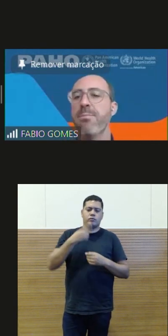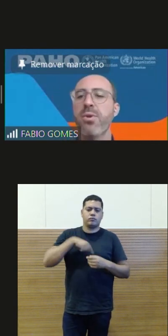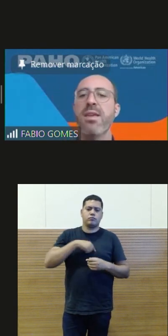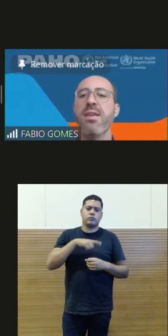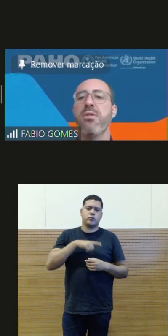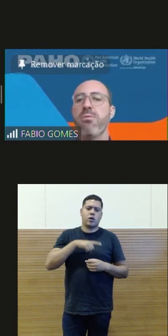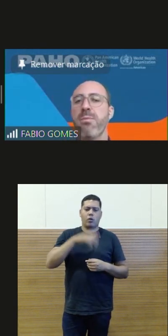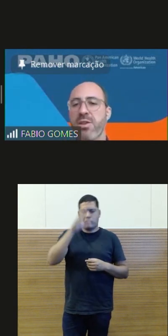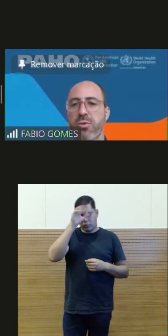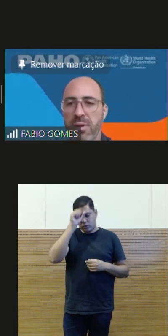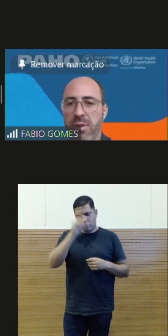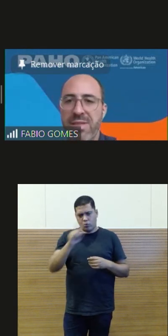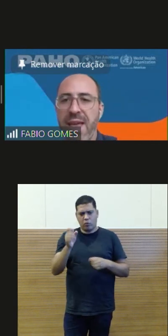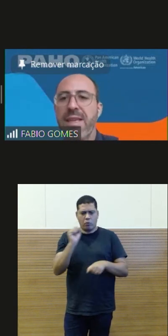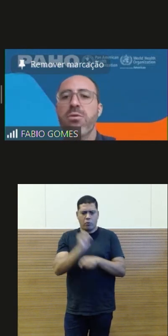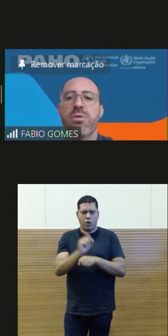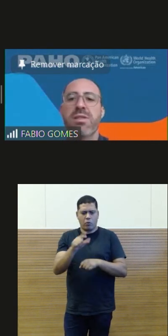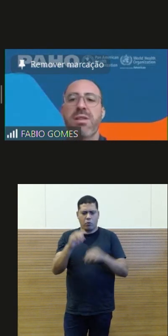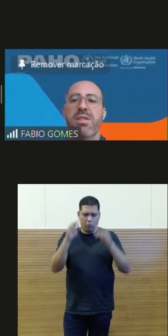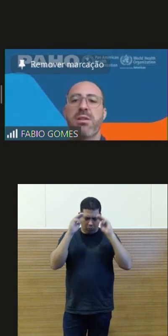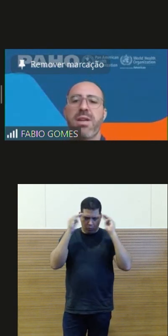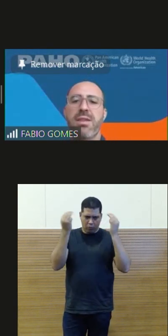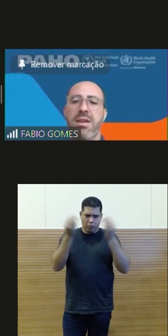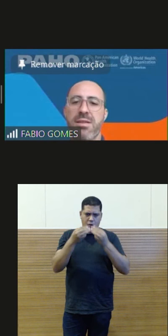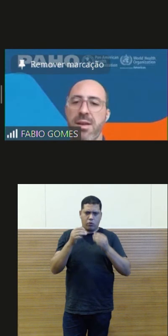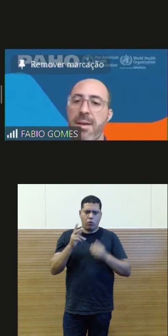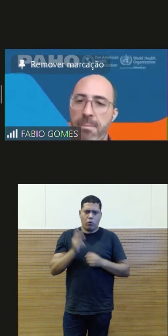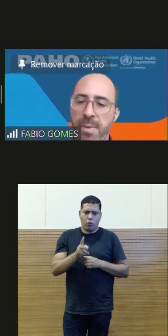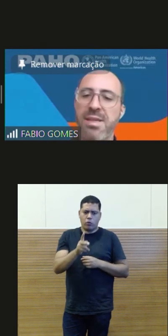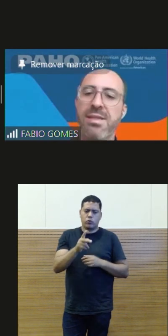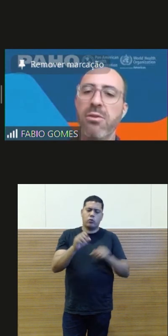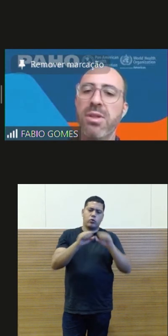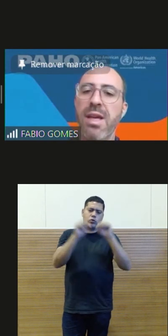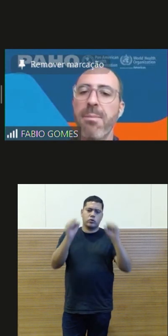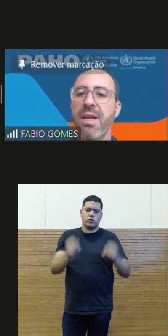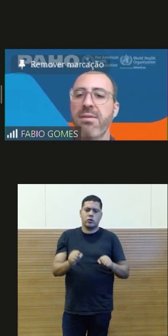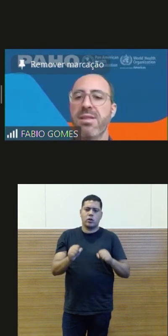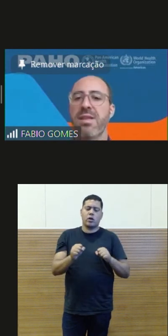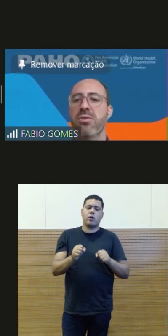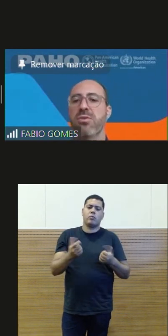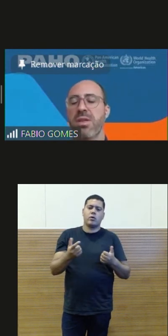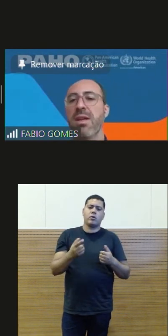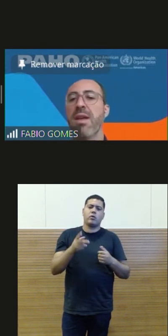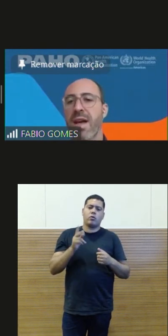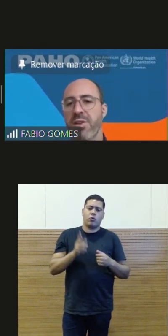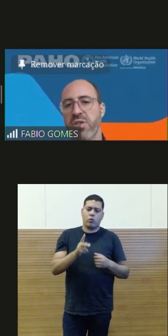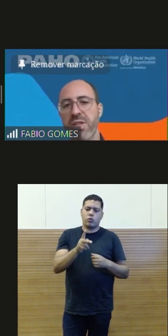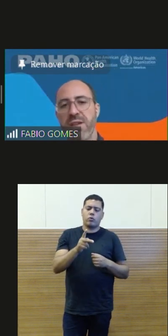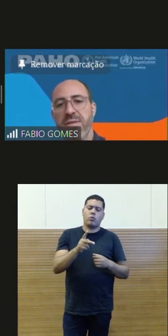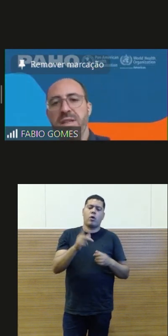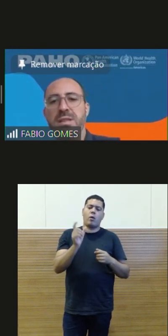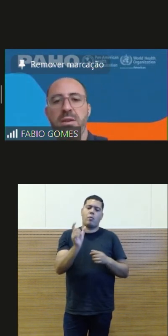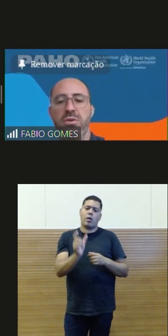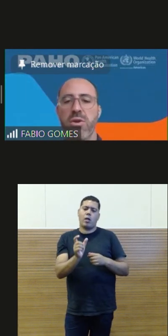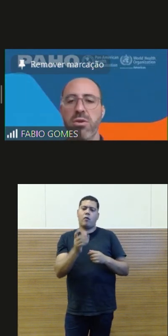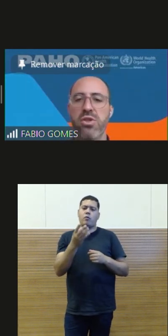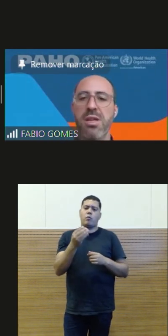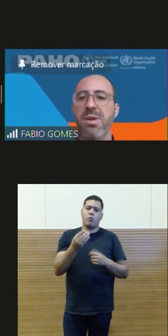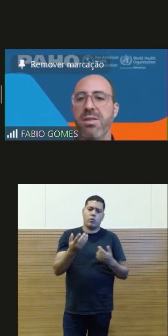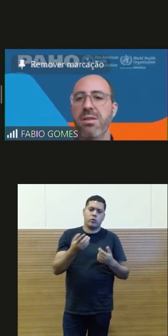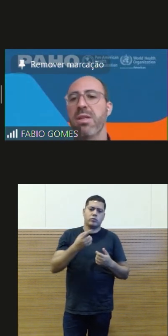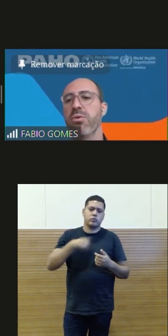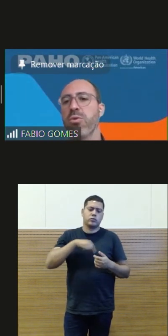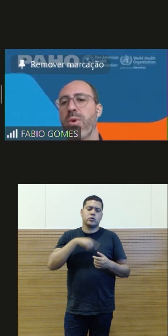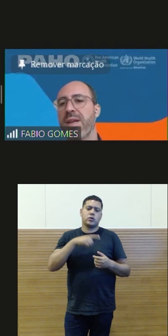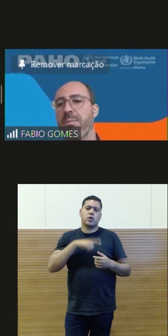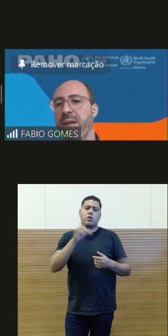have setbacks. And it doesn't stop there. Mexico continues with the warning system, and they adopted